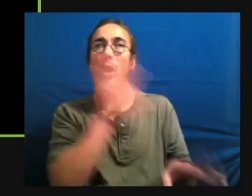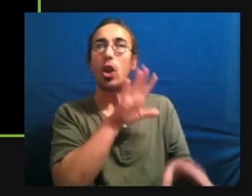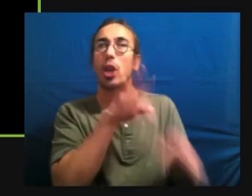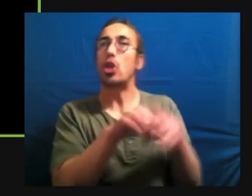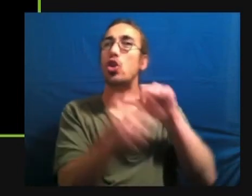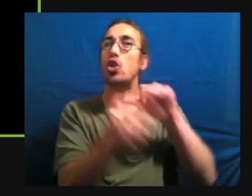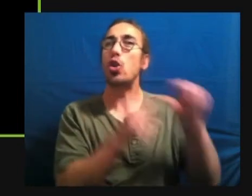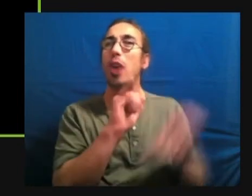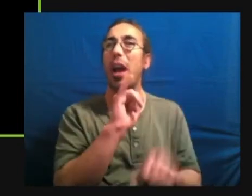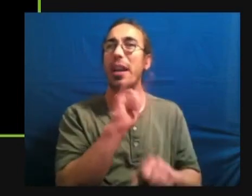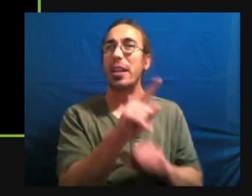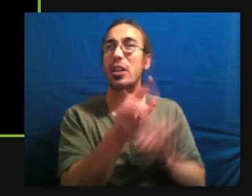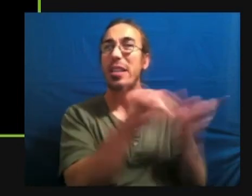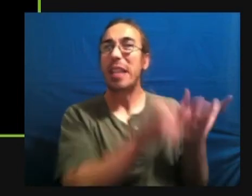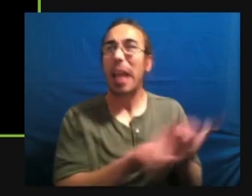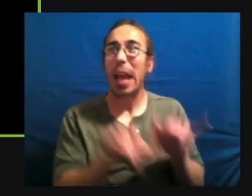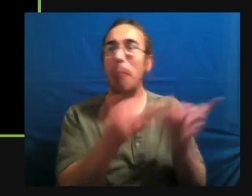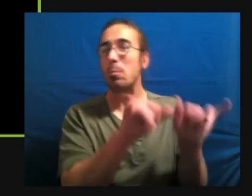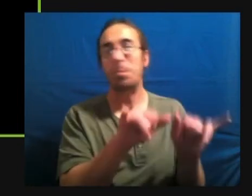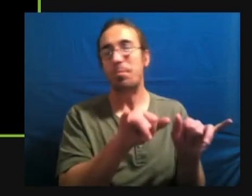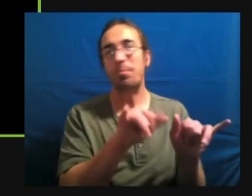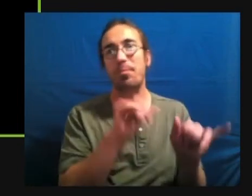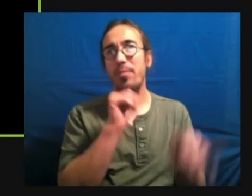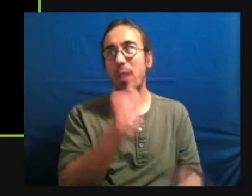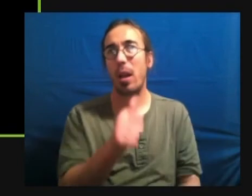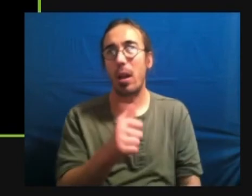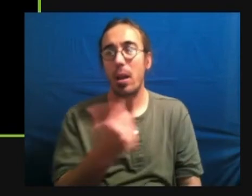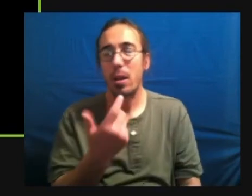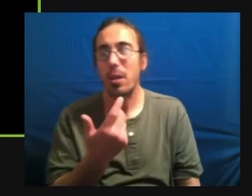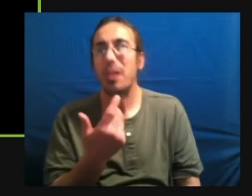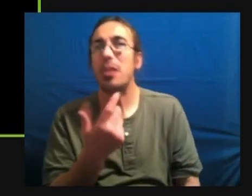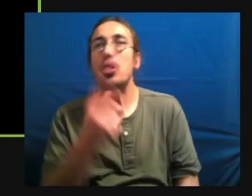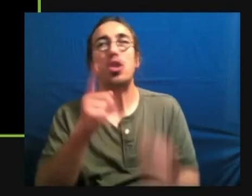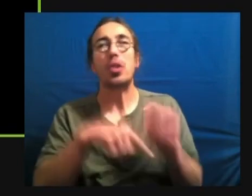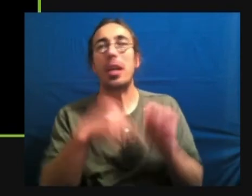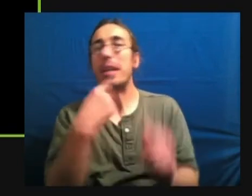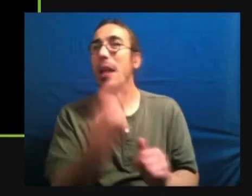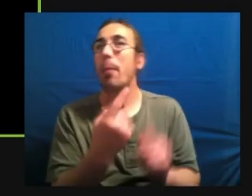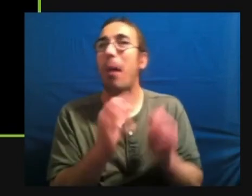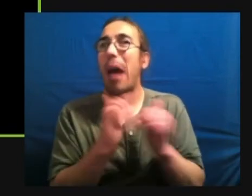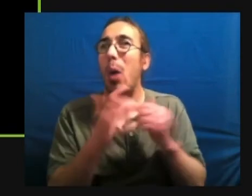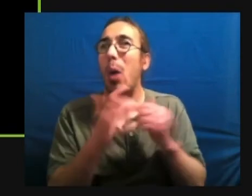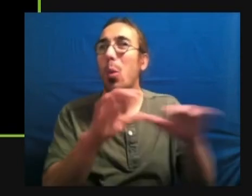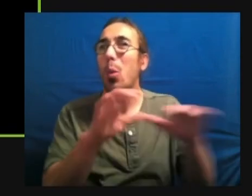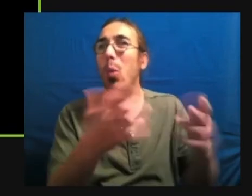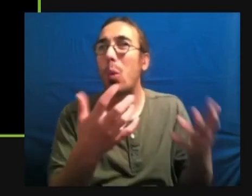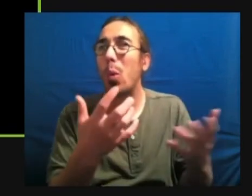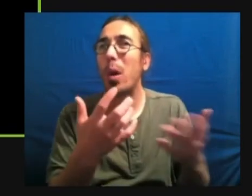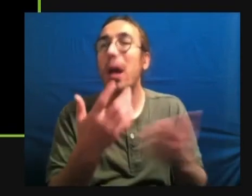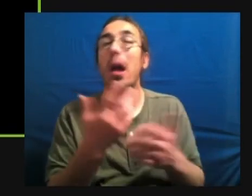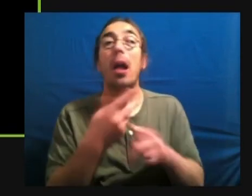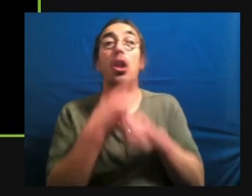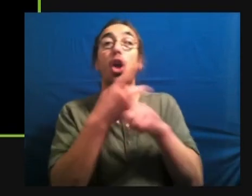identity intersections how to do things. Lending experience might mean